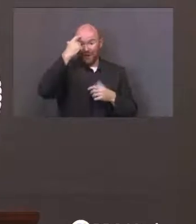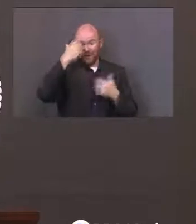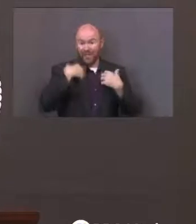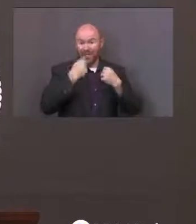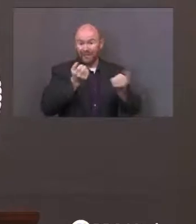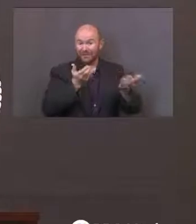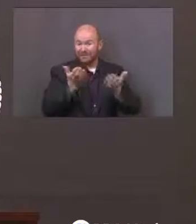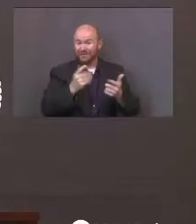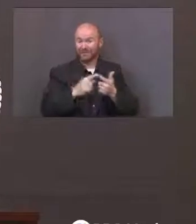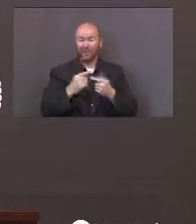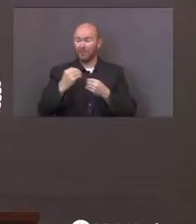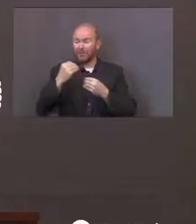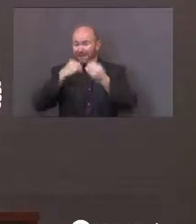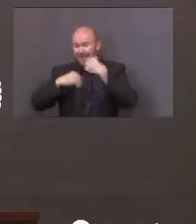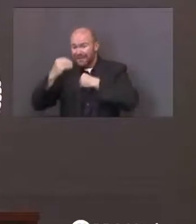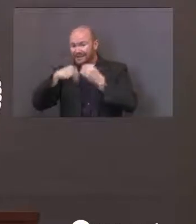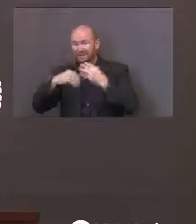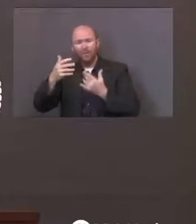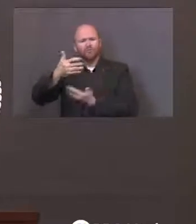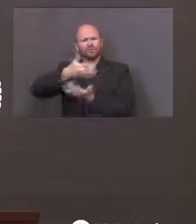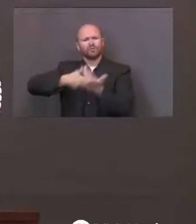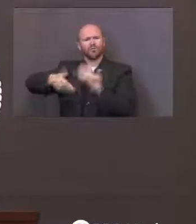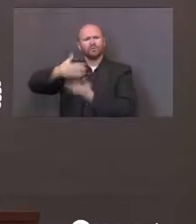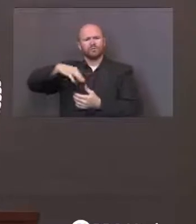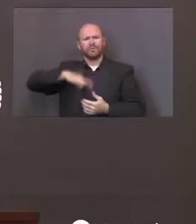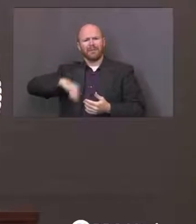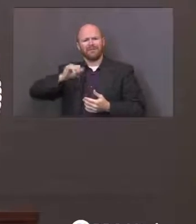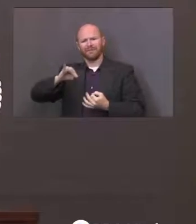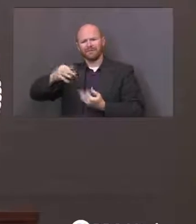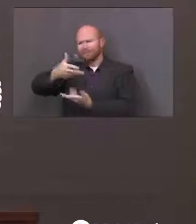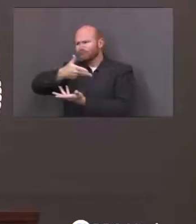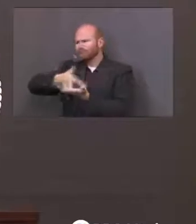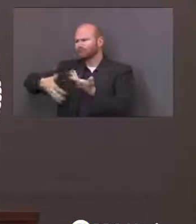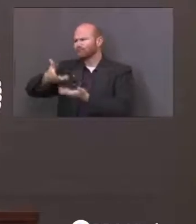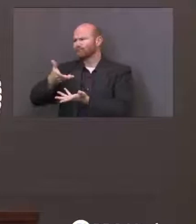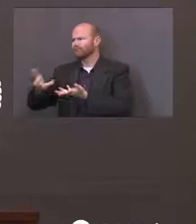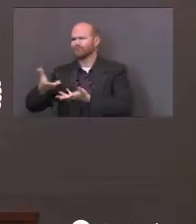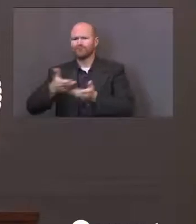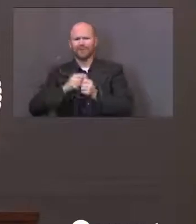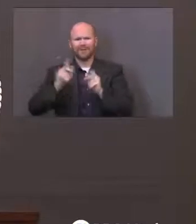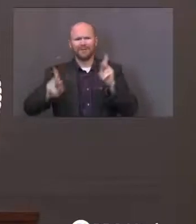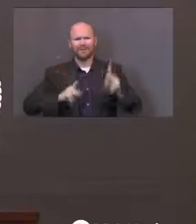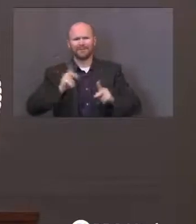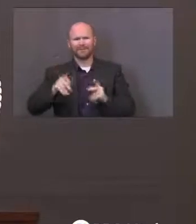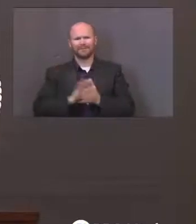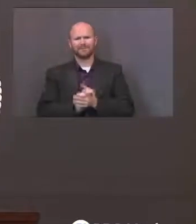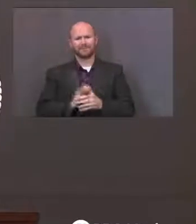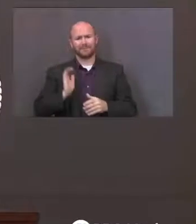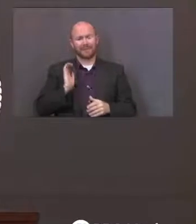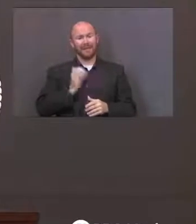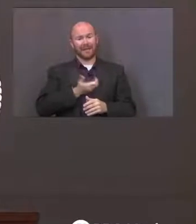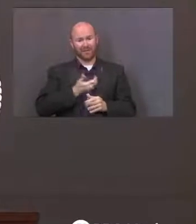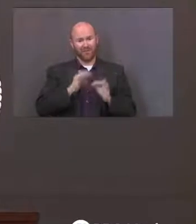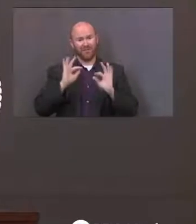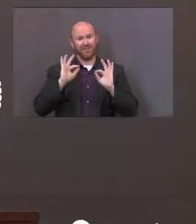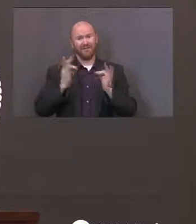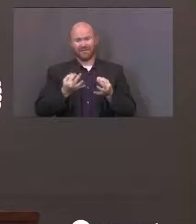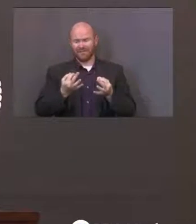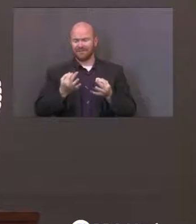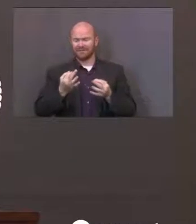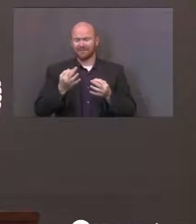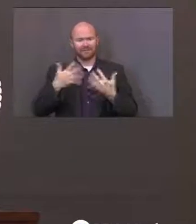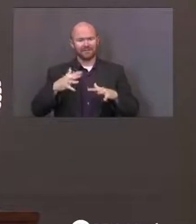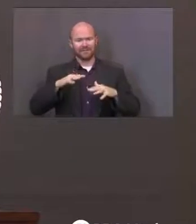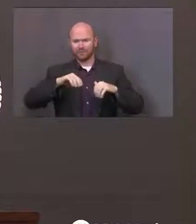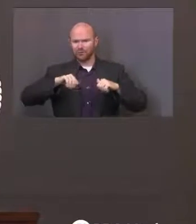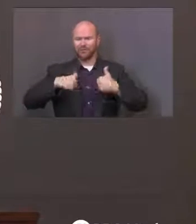or even the social benefits of being in schools. Our families have really struggled at times to juggle the challenges